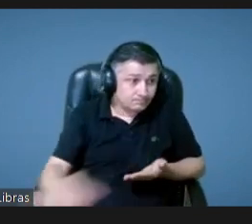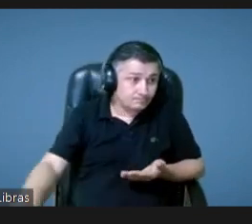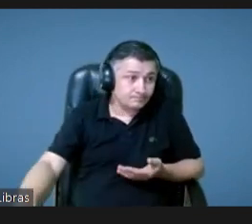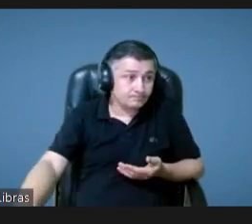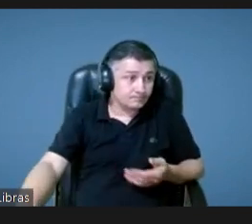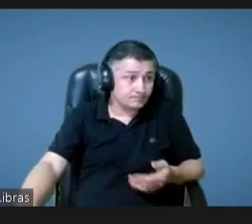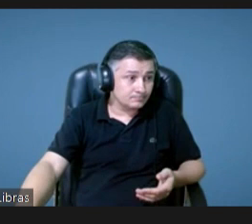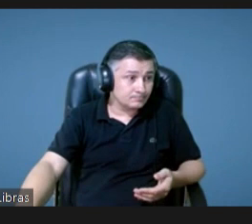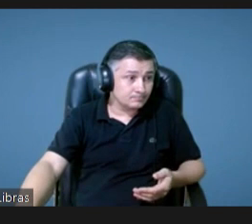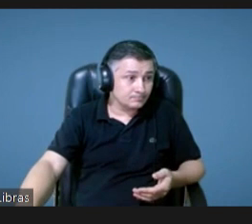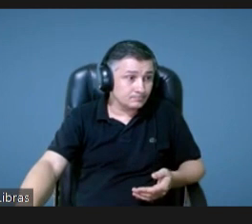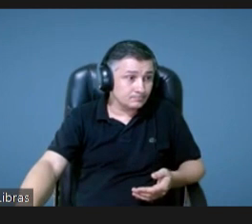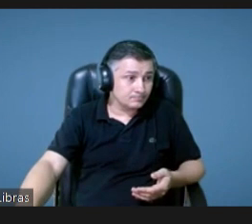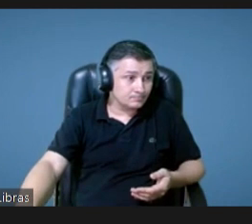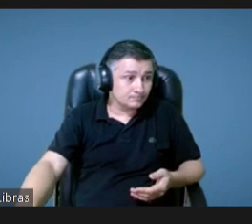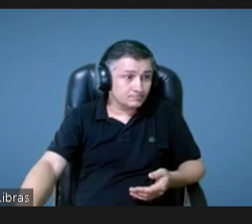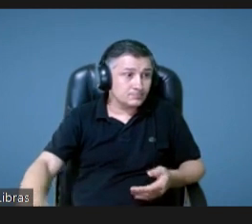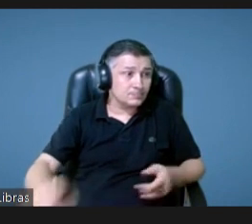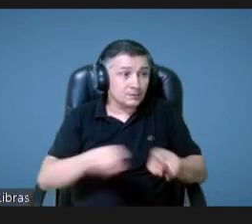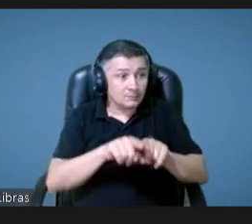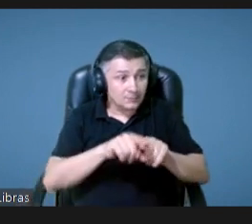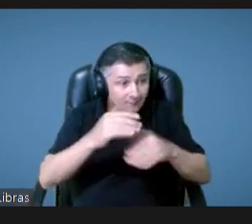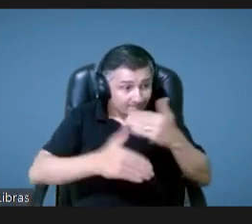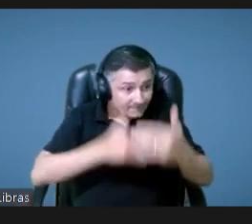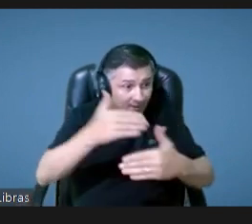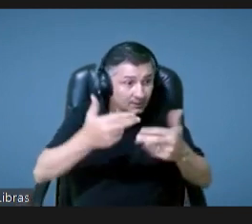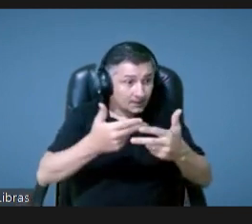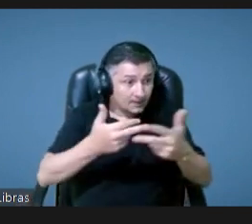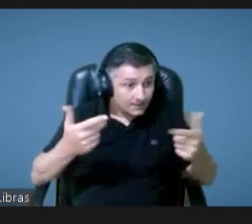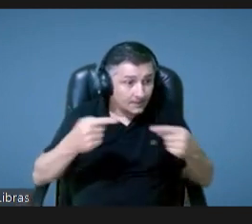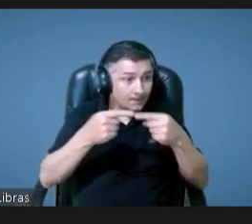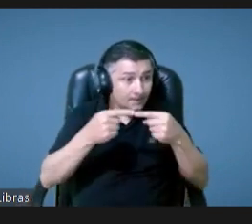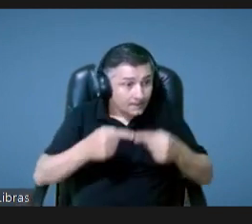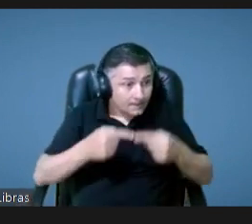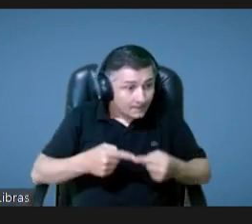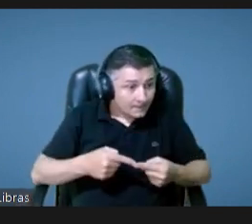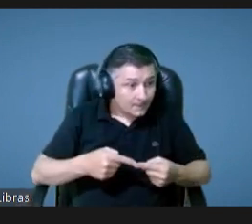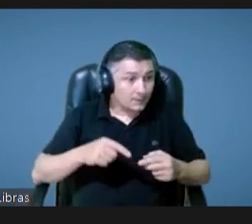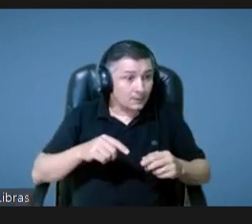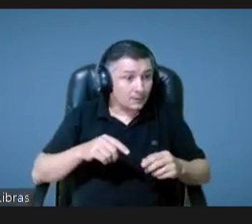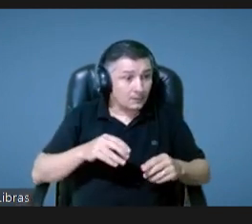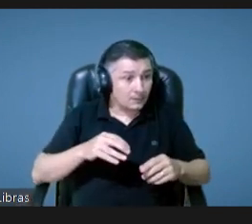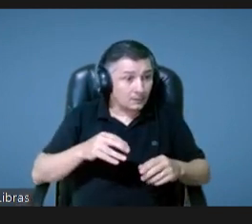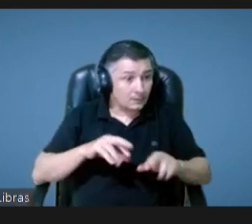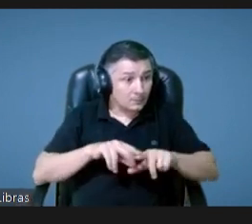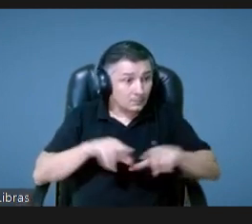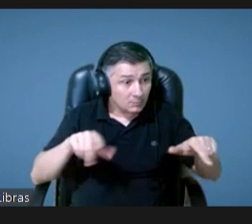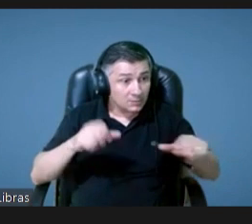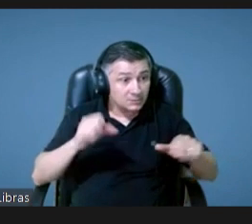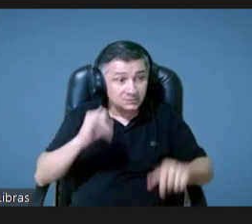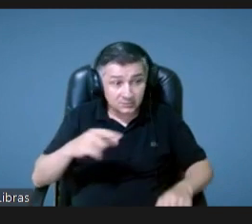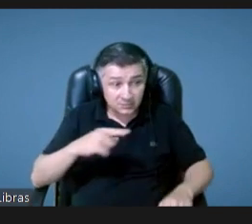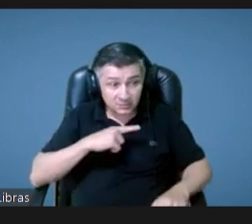money from the cash position, and it might give an idea